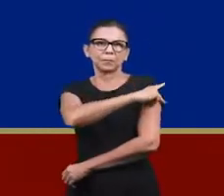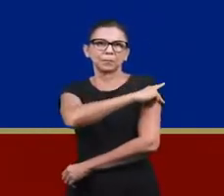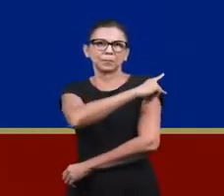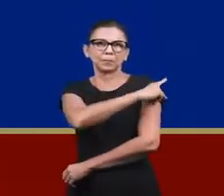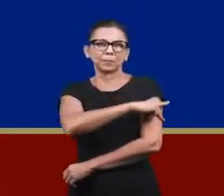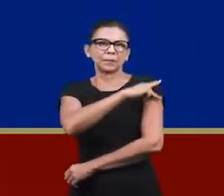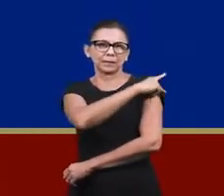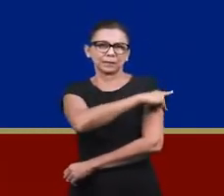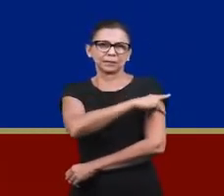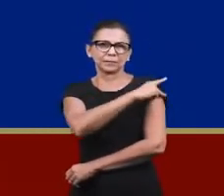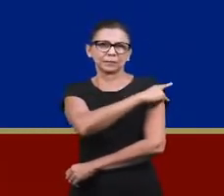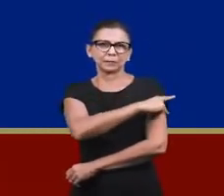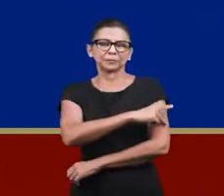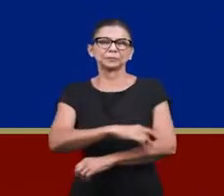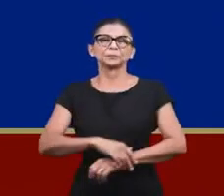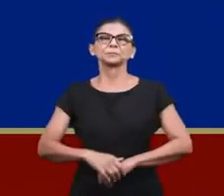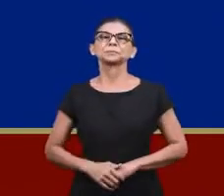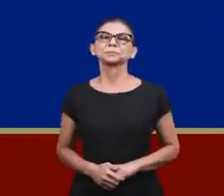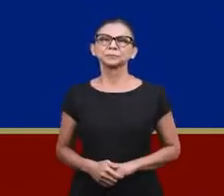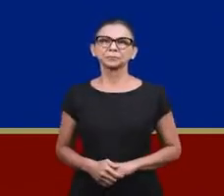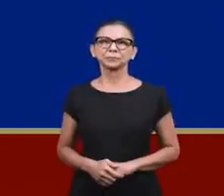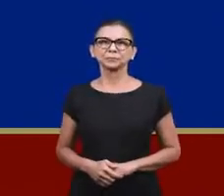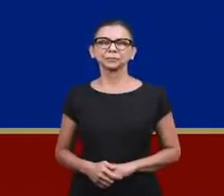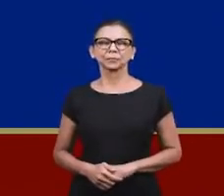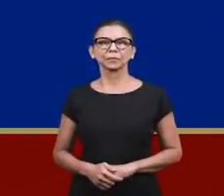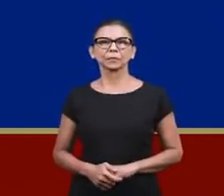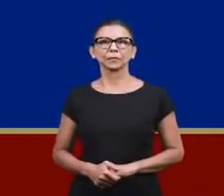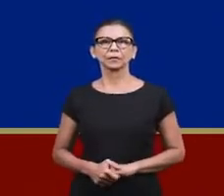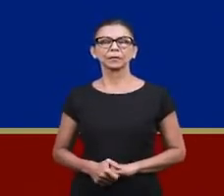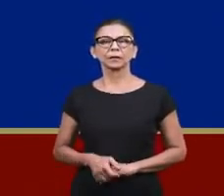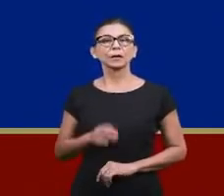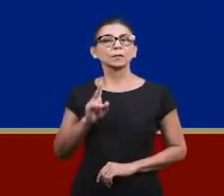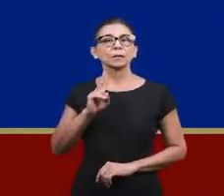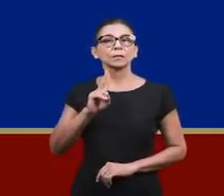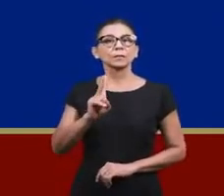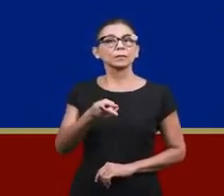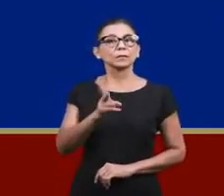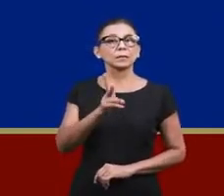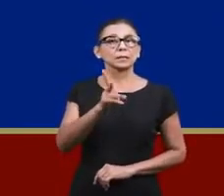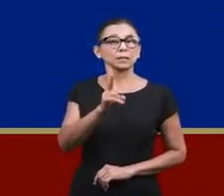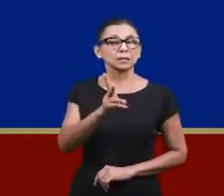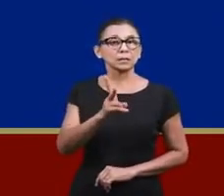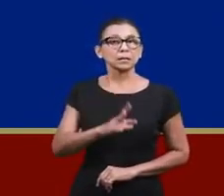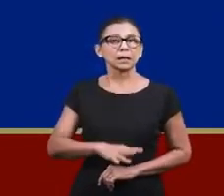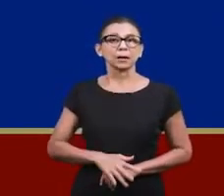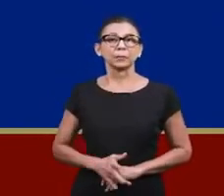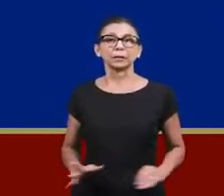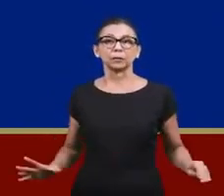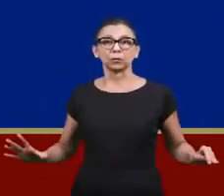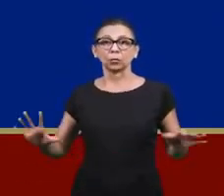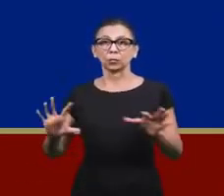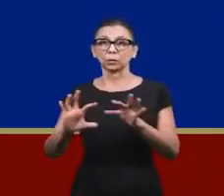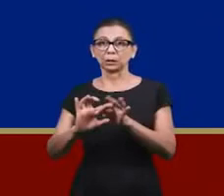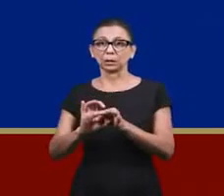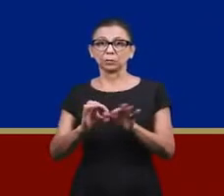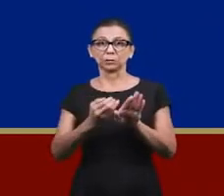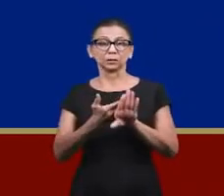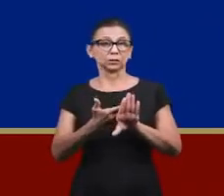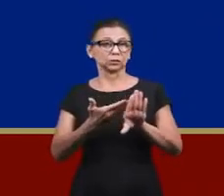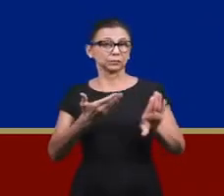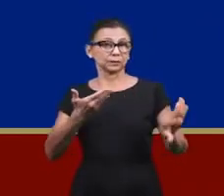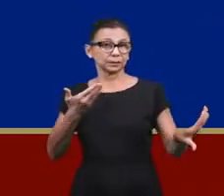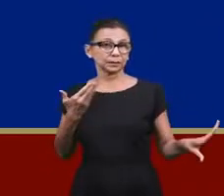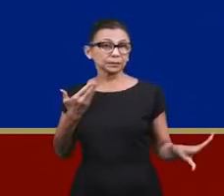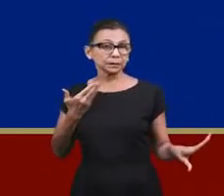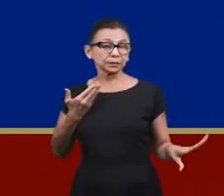writes, we must forgive in order to live the process of sanctification and to